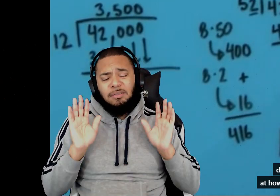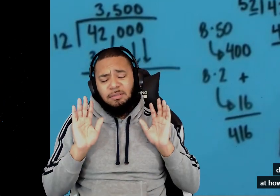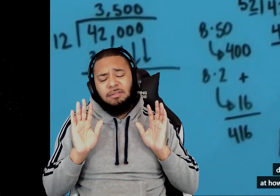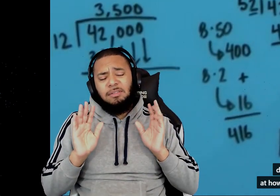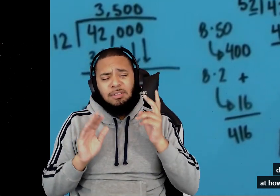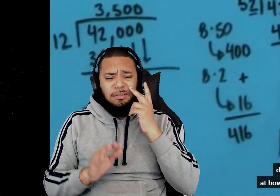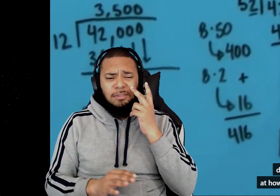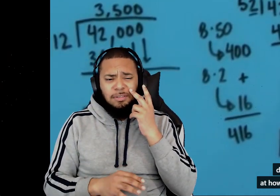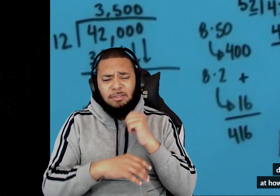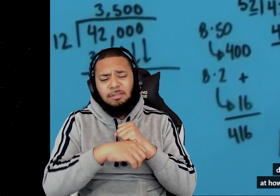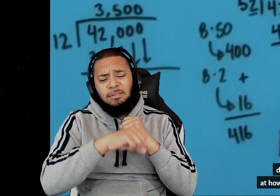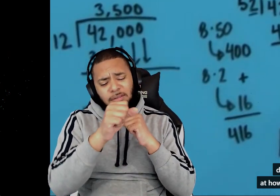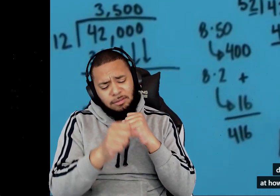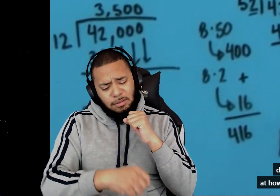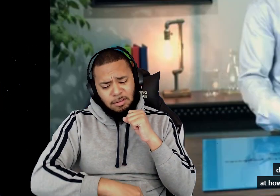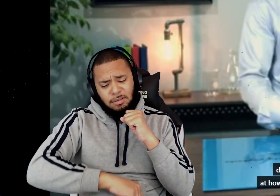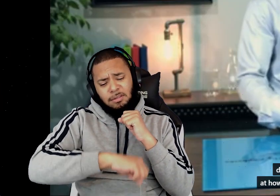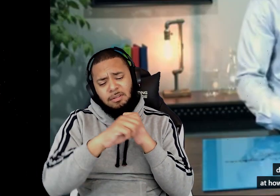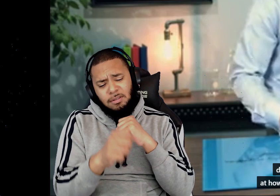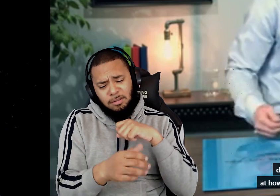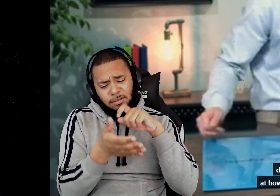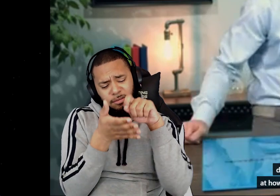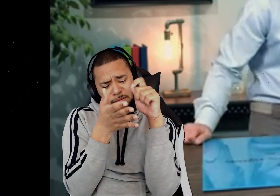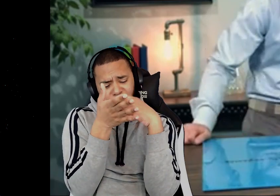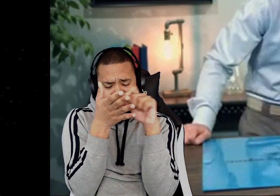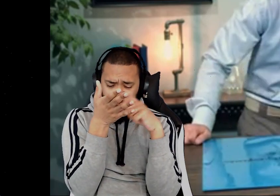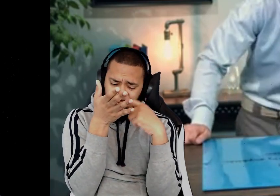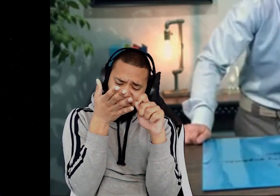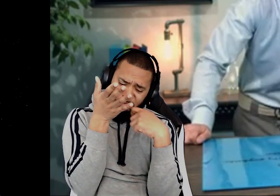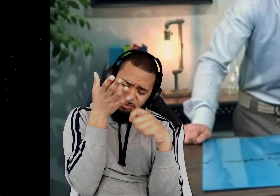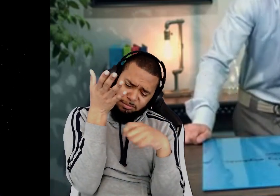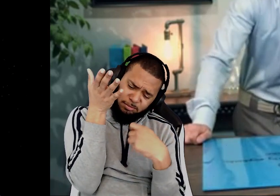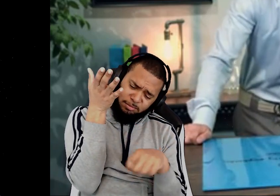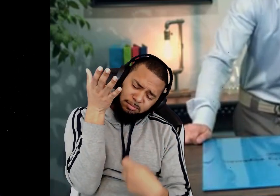much time we spent dividing.